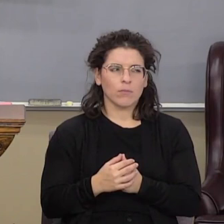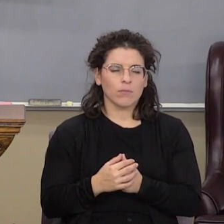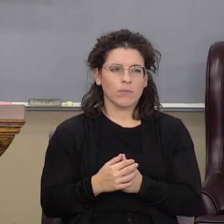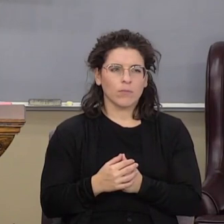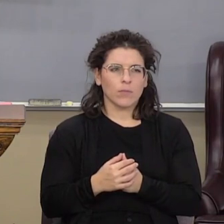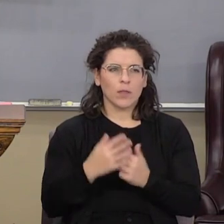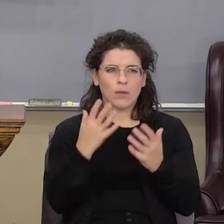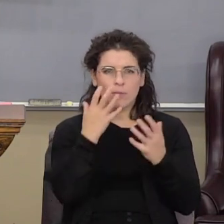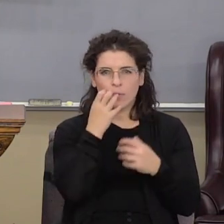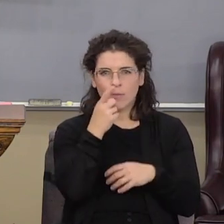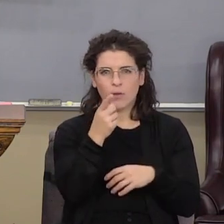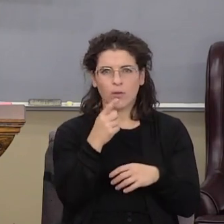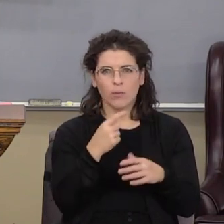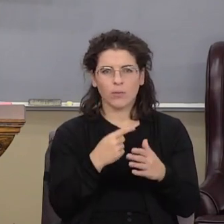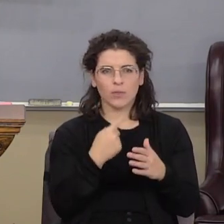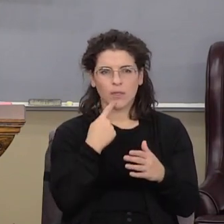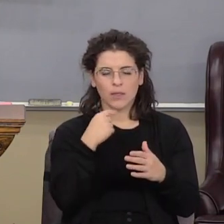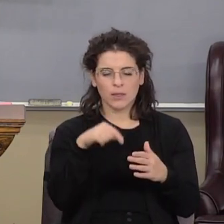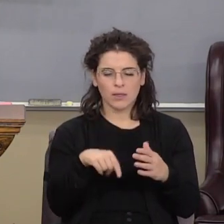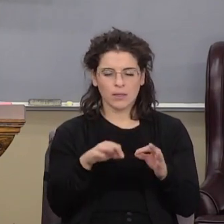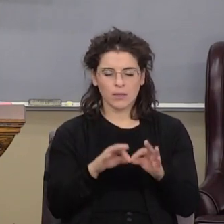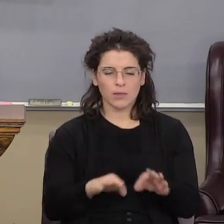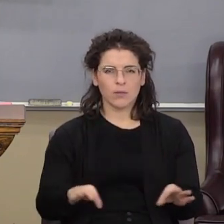I'm not mad at you I'm just trying to say this is important